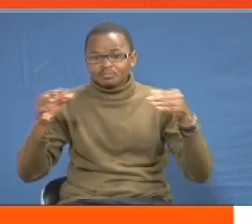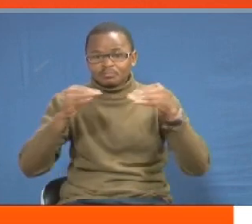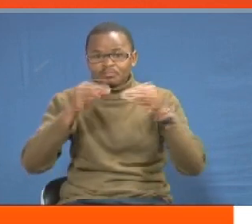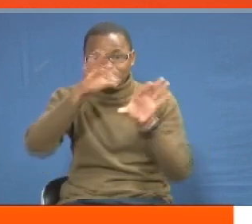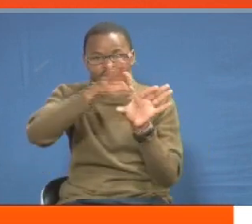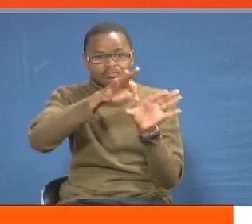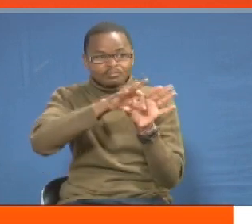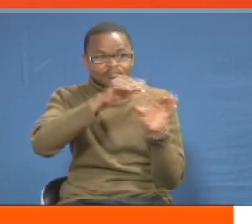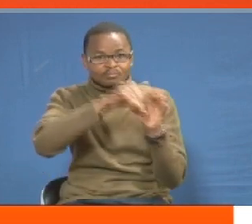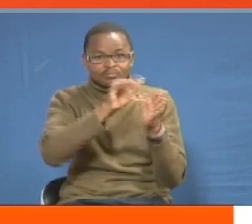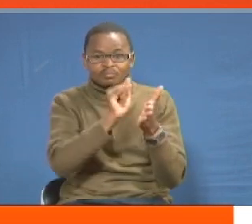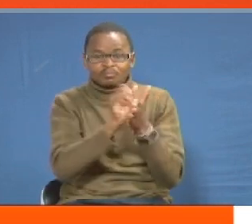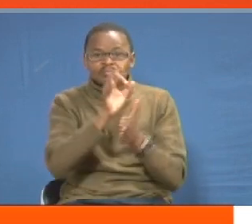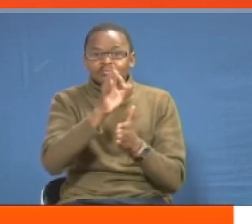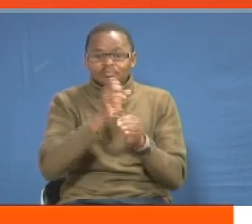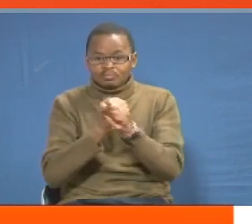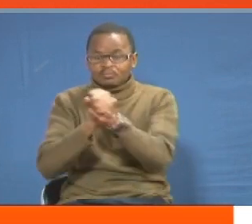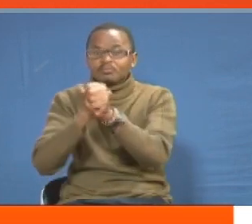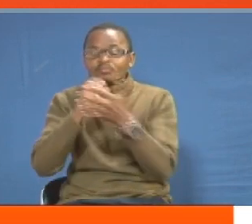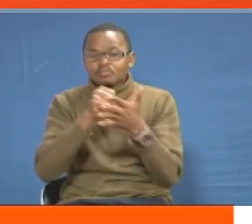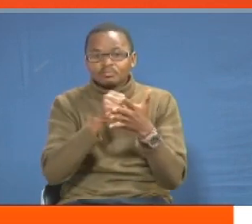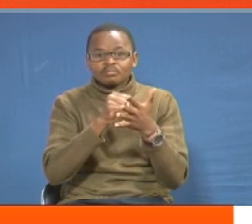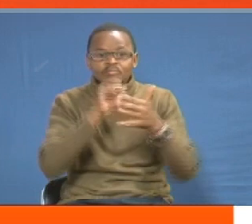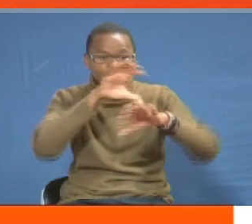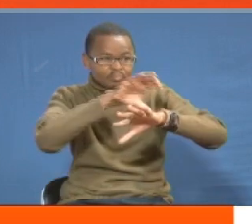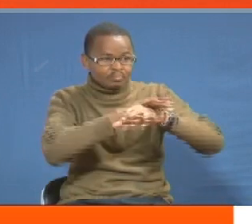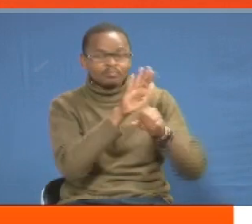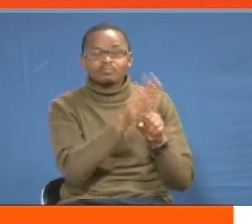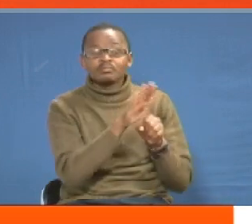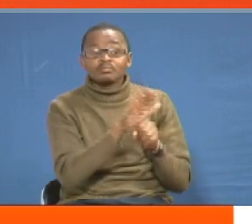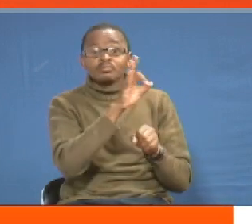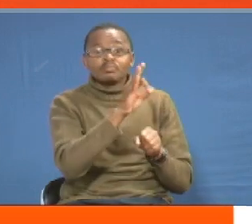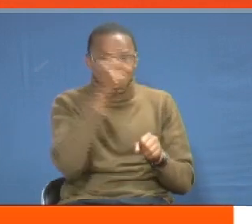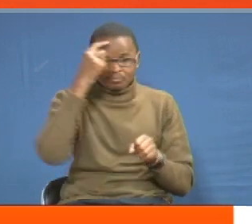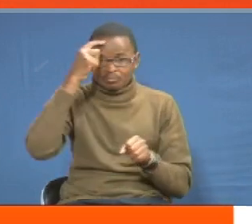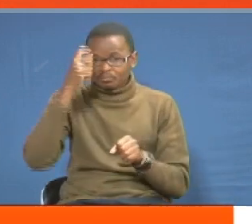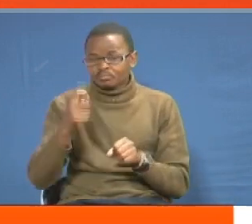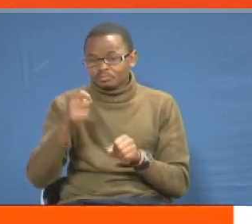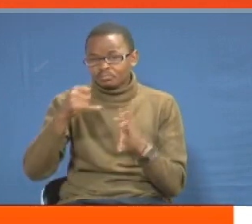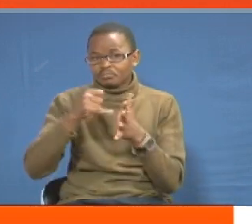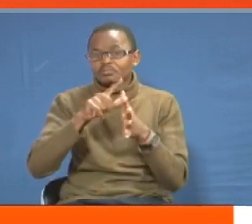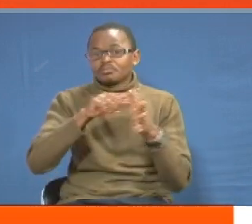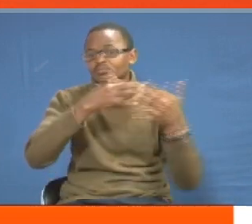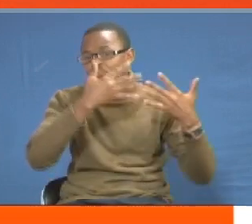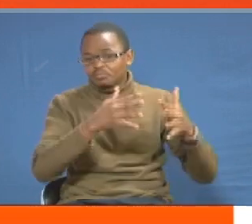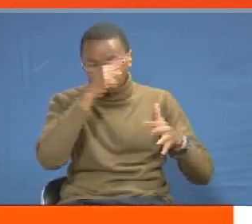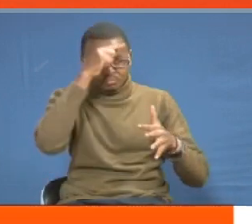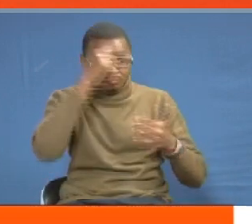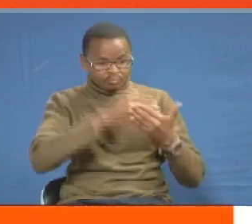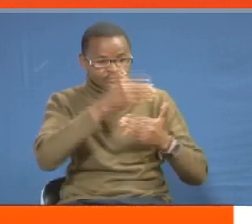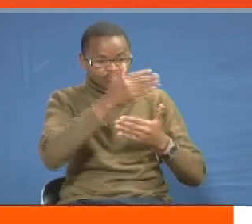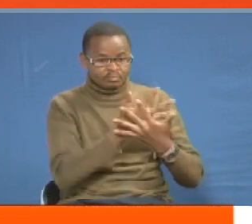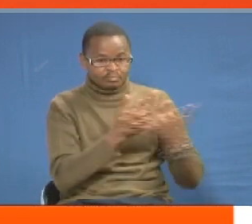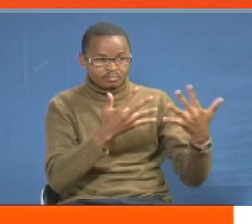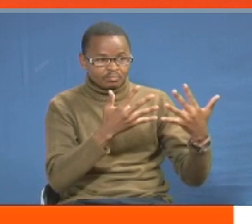converted into votes. In that, if you support it, you gain more. If you denounce it, you lose, because